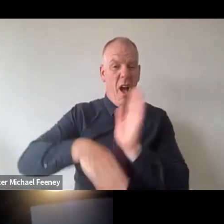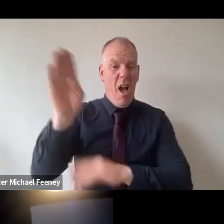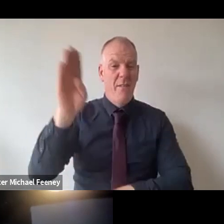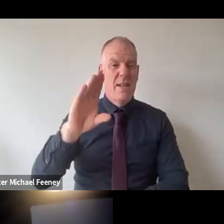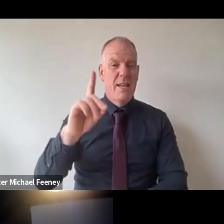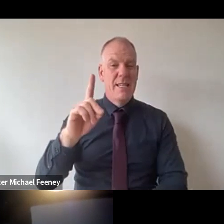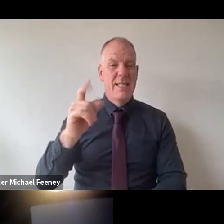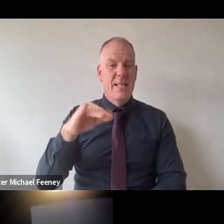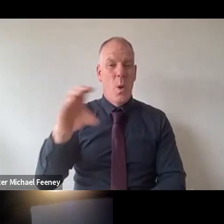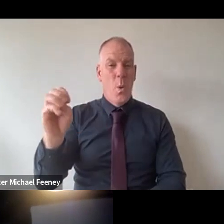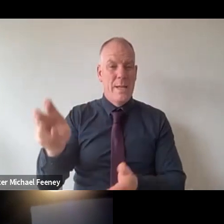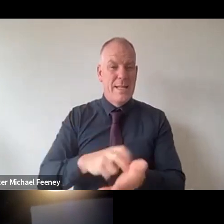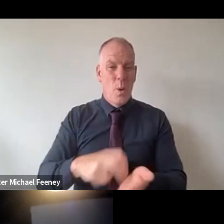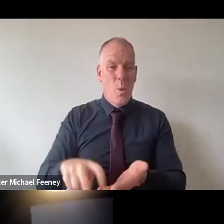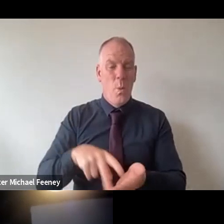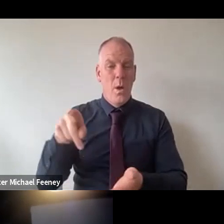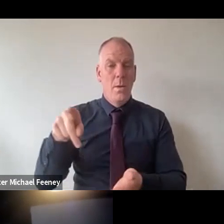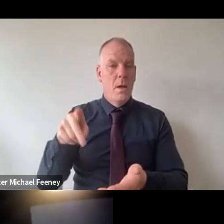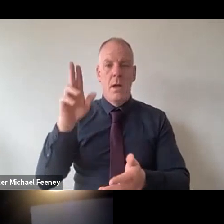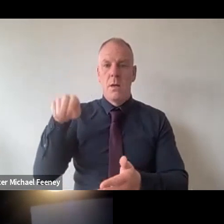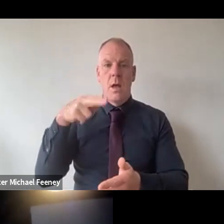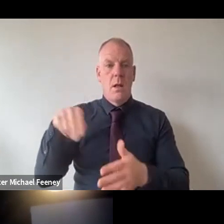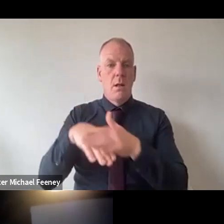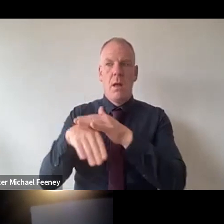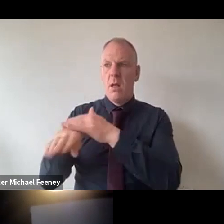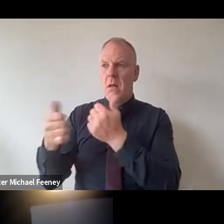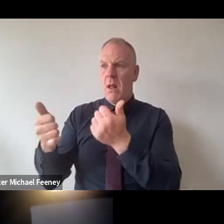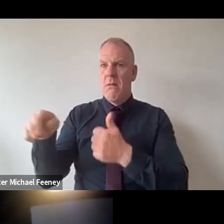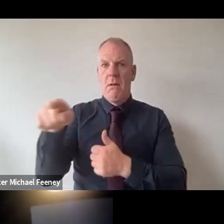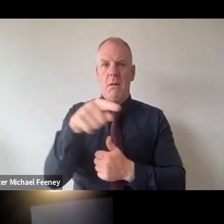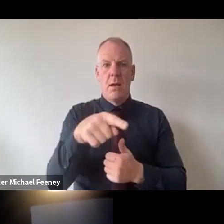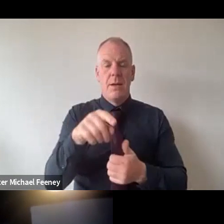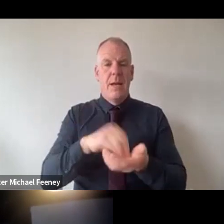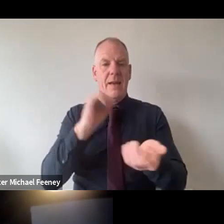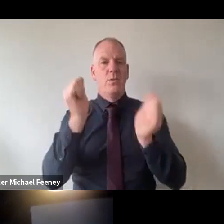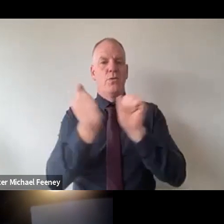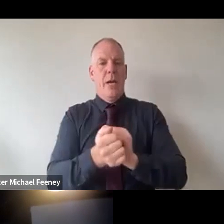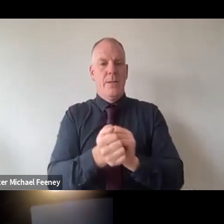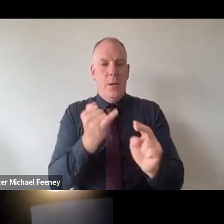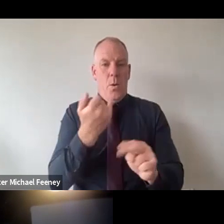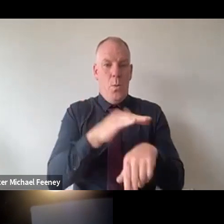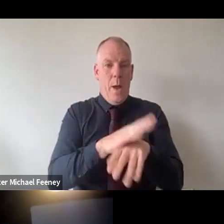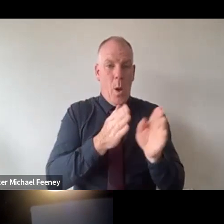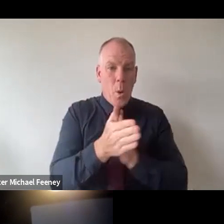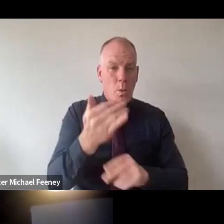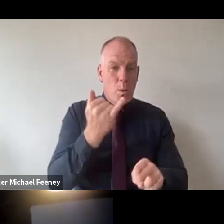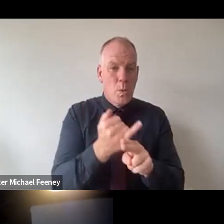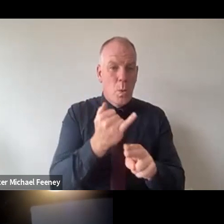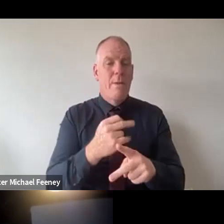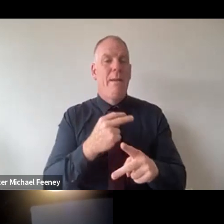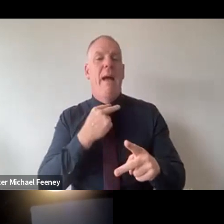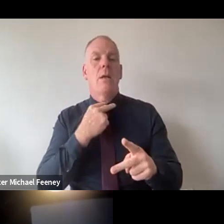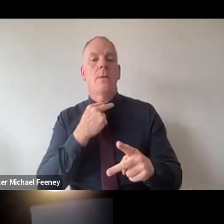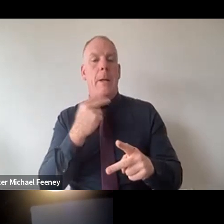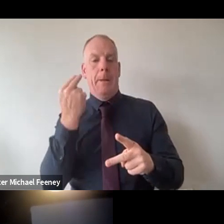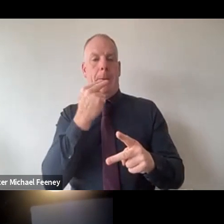that we couldn't get into any of the teenage discos, and you had to change your school, you had to change your accent to say a